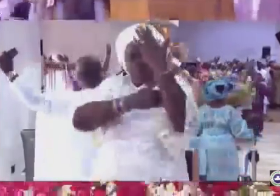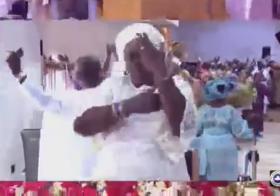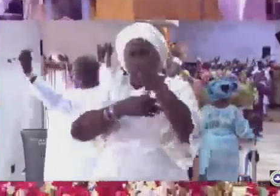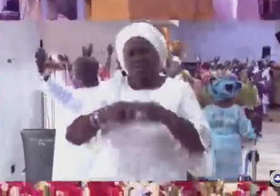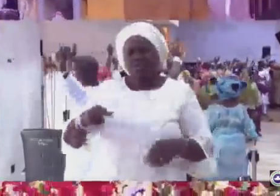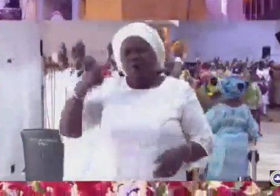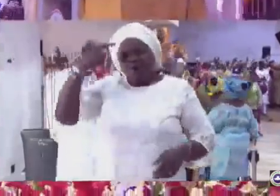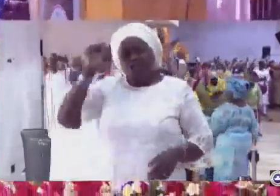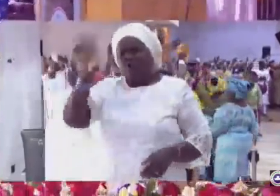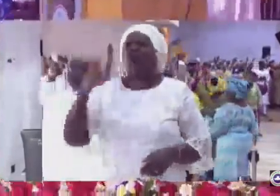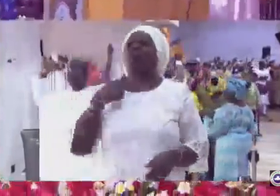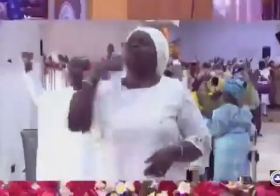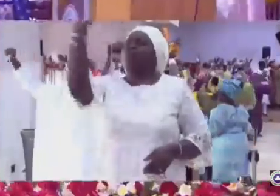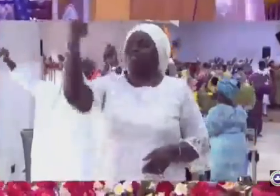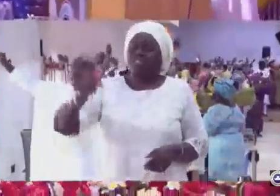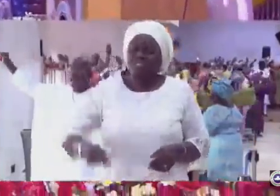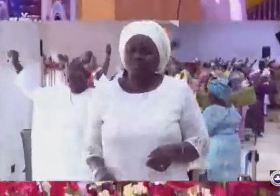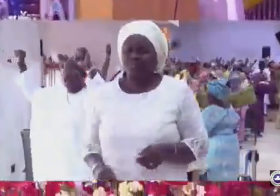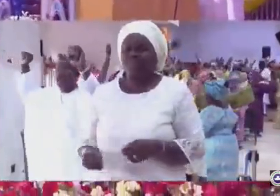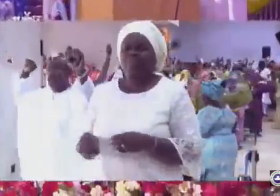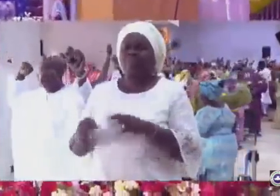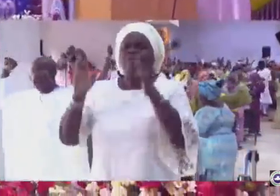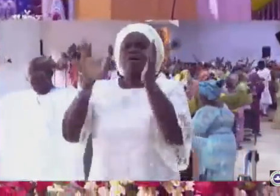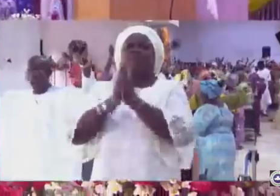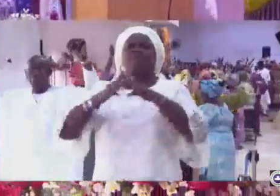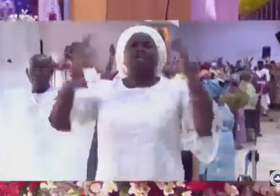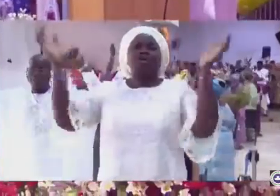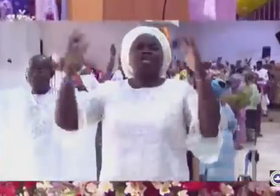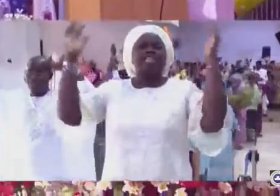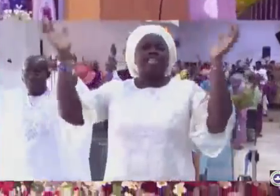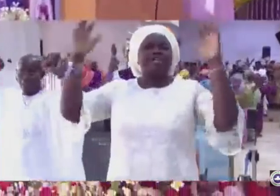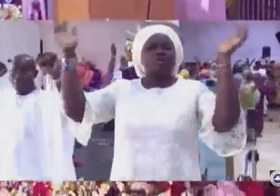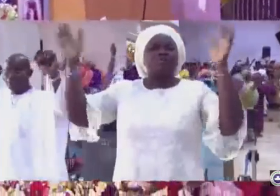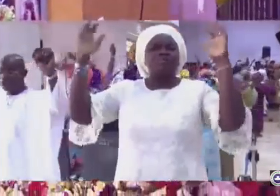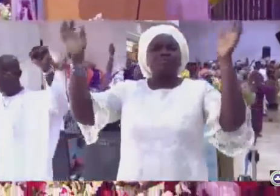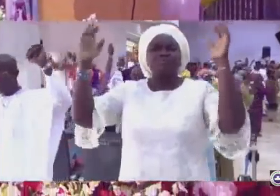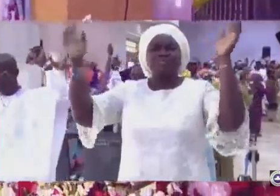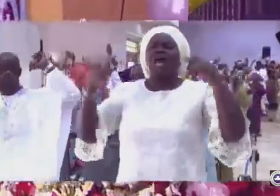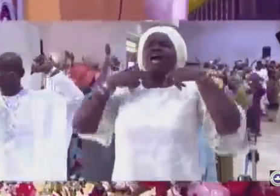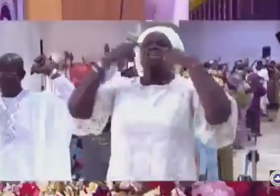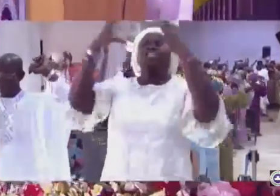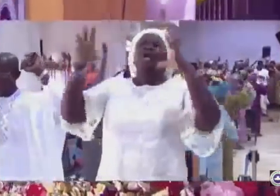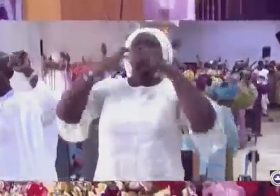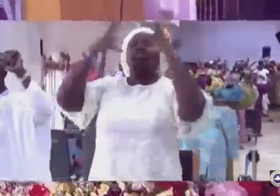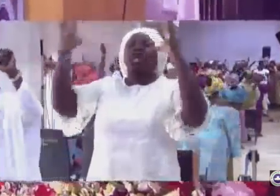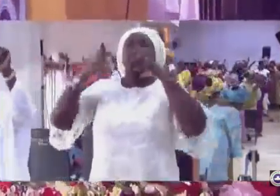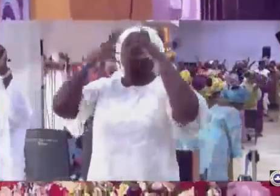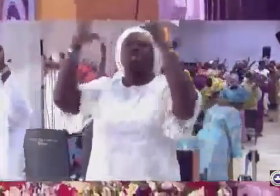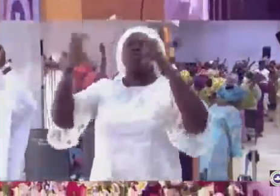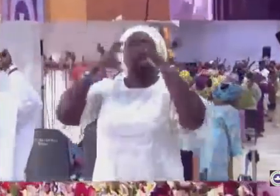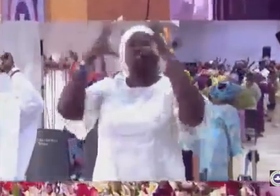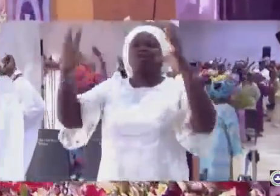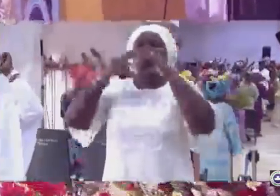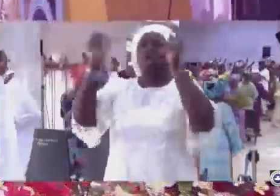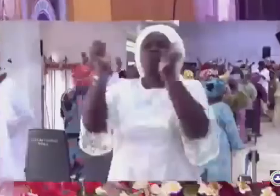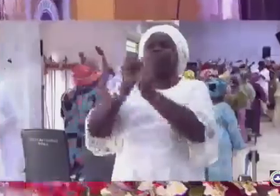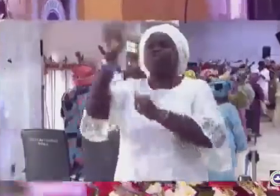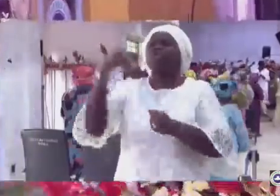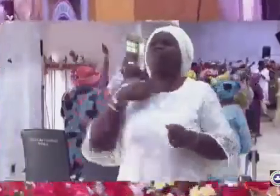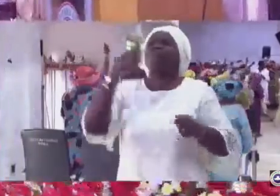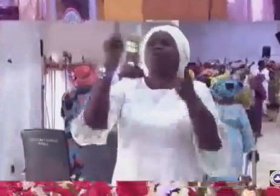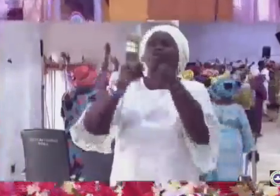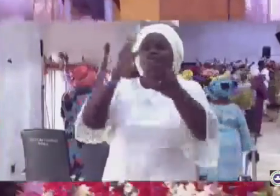glory and give Him adoration and praise Him and bless the King of